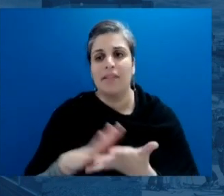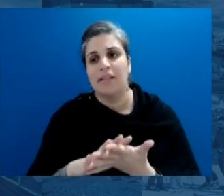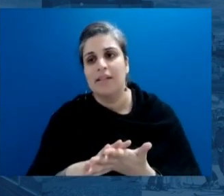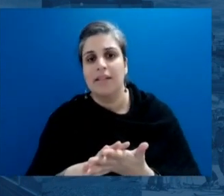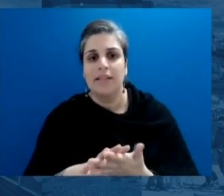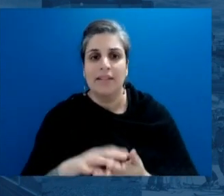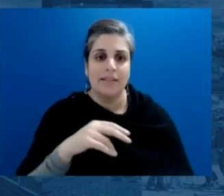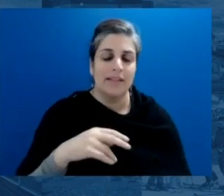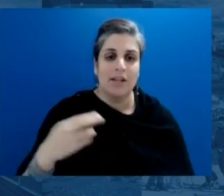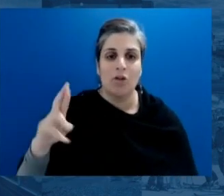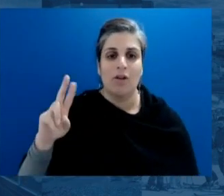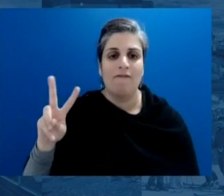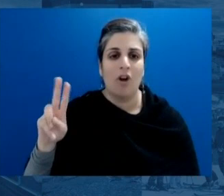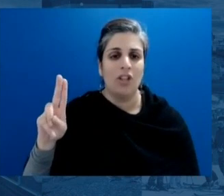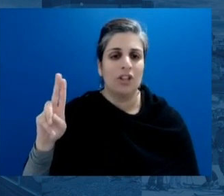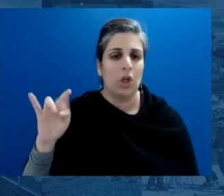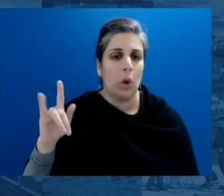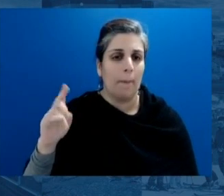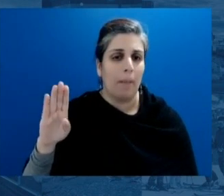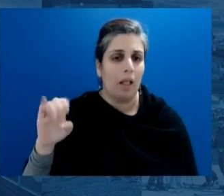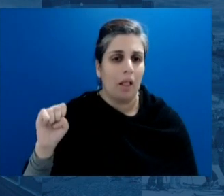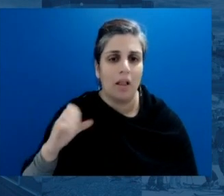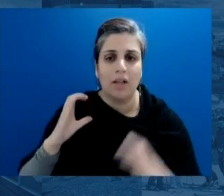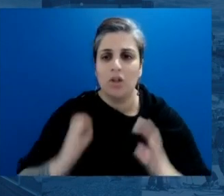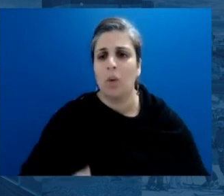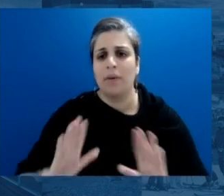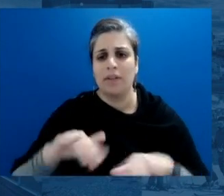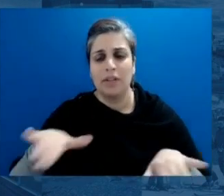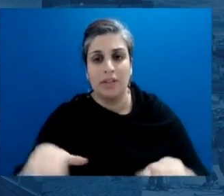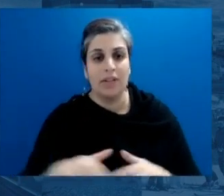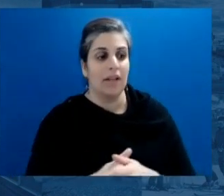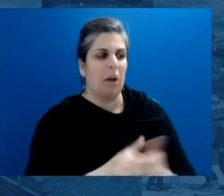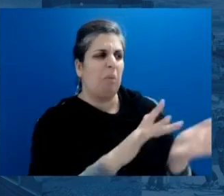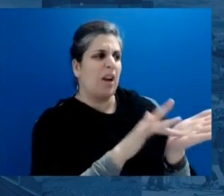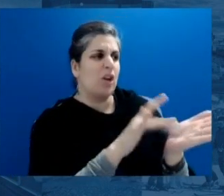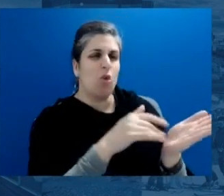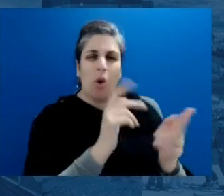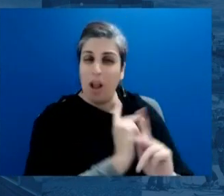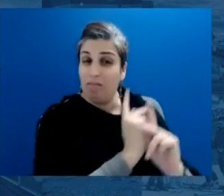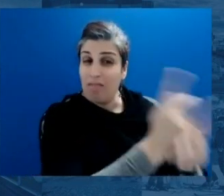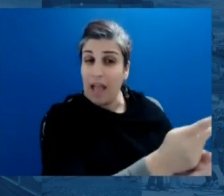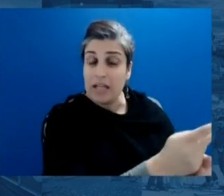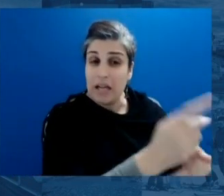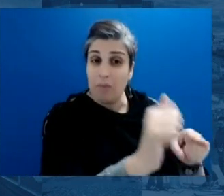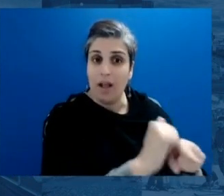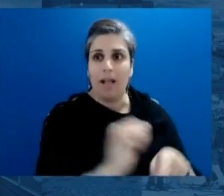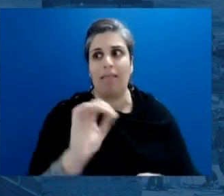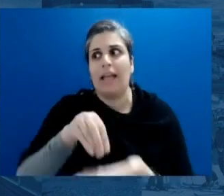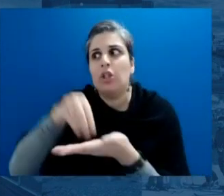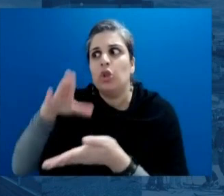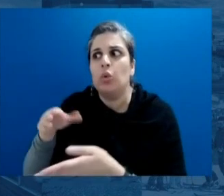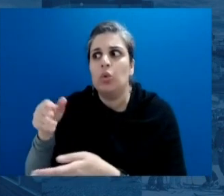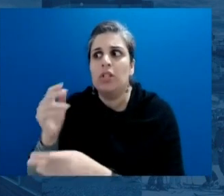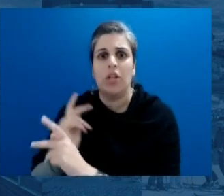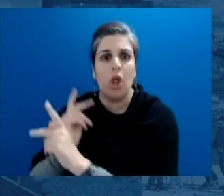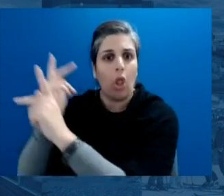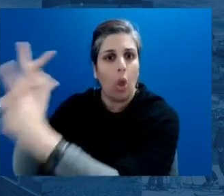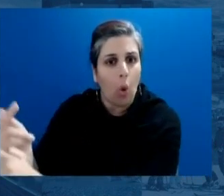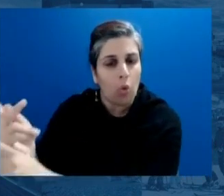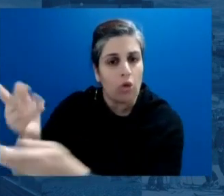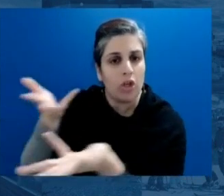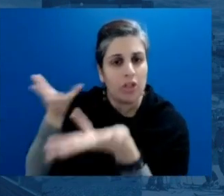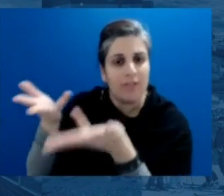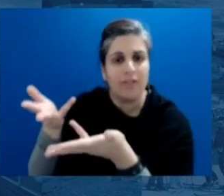or children, predatory lending practices like student loan services that intentionally